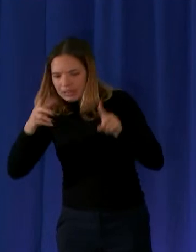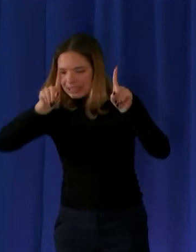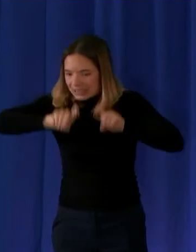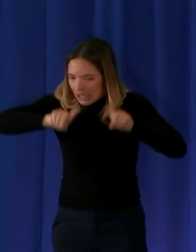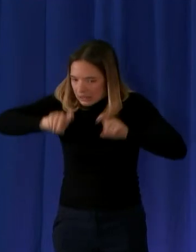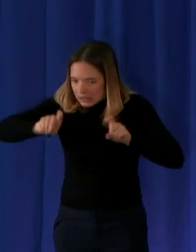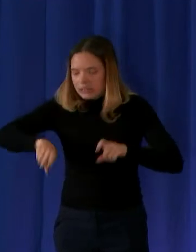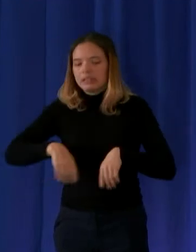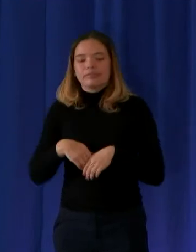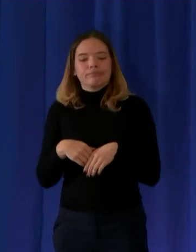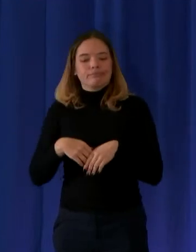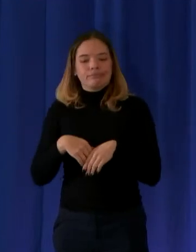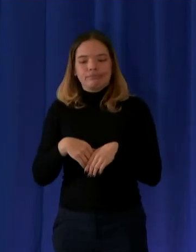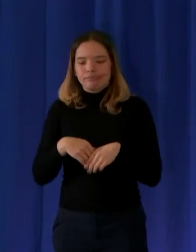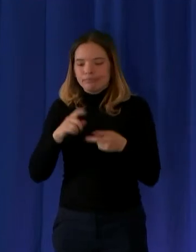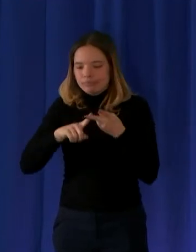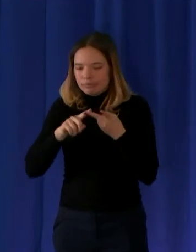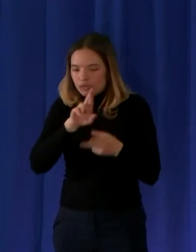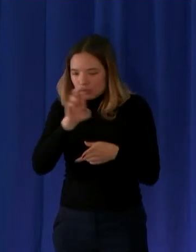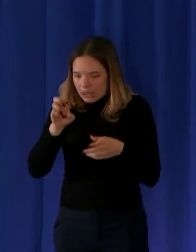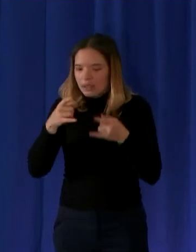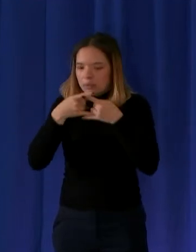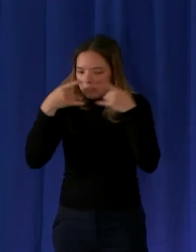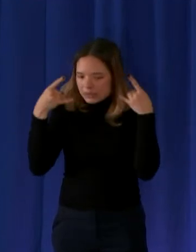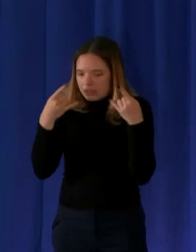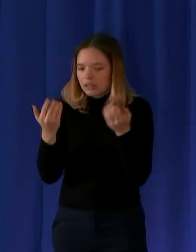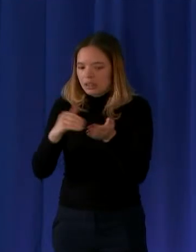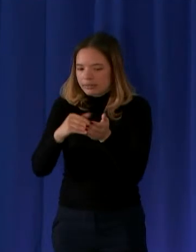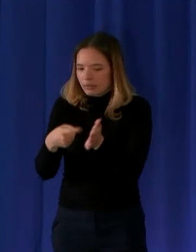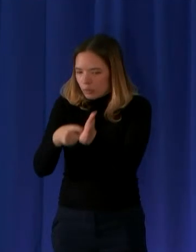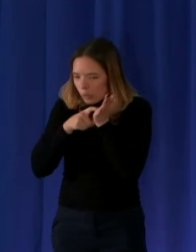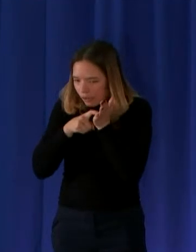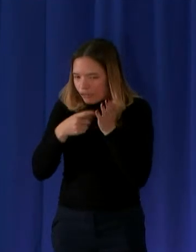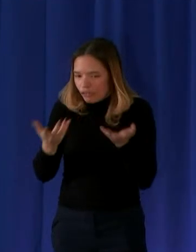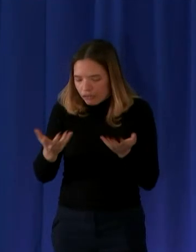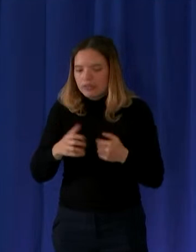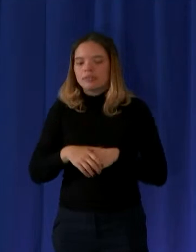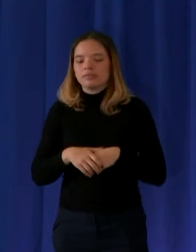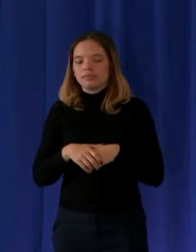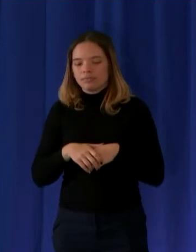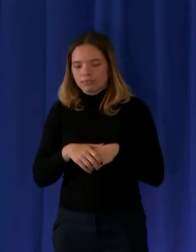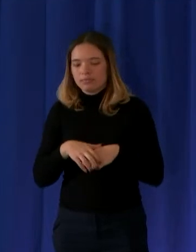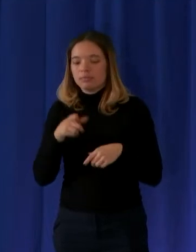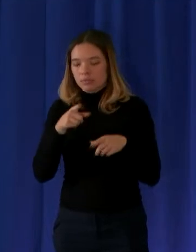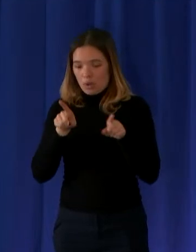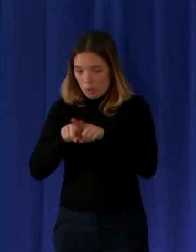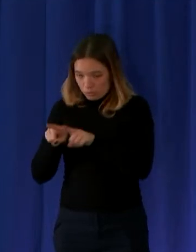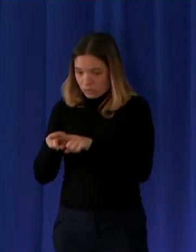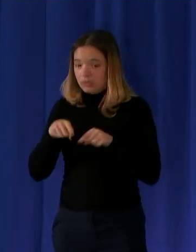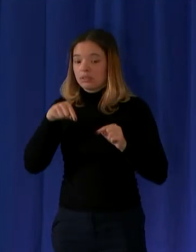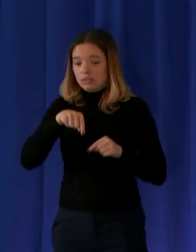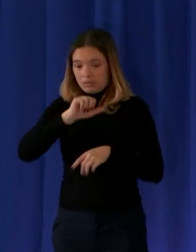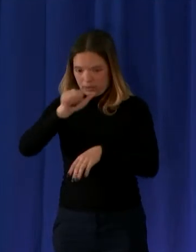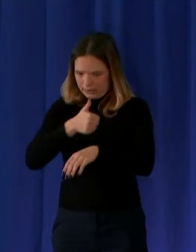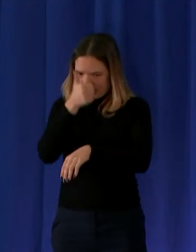testing, and reinstatement of a mask requirement, instituting